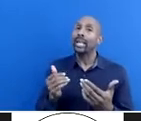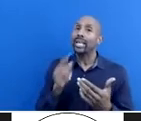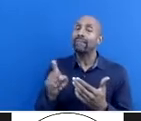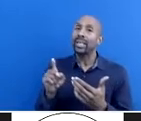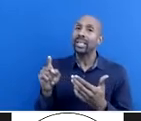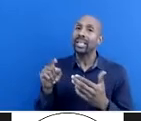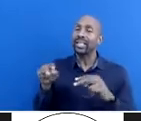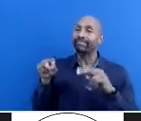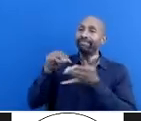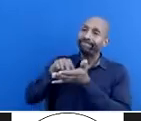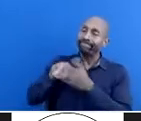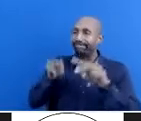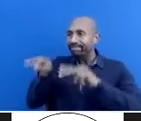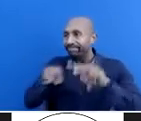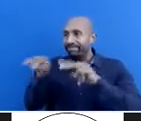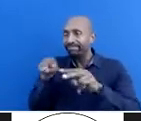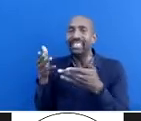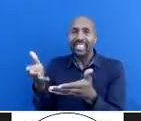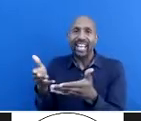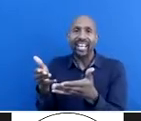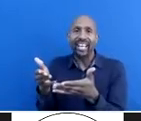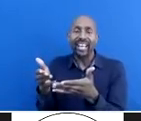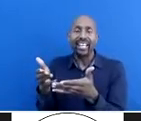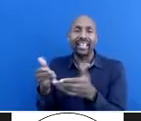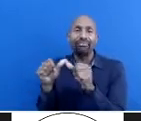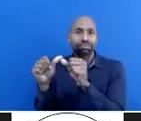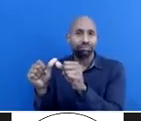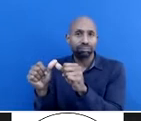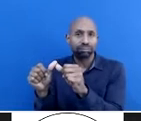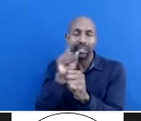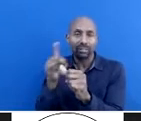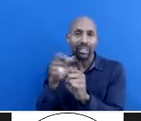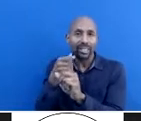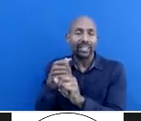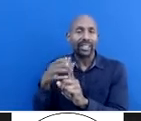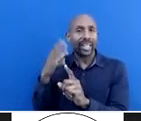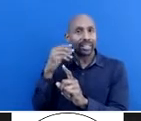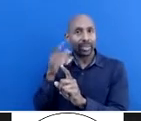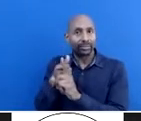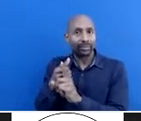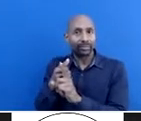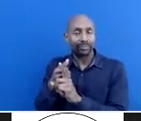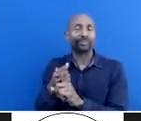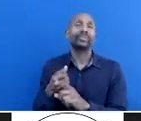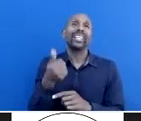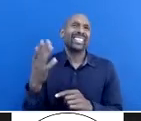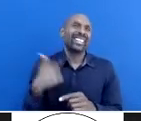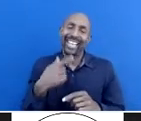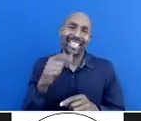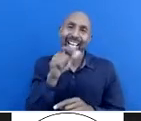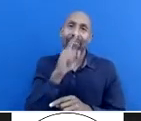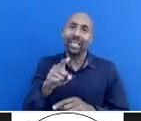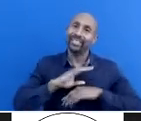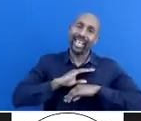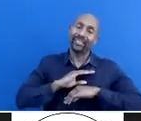anything that I could say in words will be reductive, but it would be disrespectful not to attempt to use words. So what Lights from the Garden